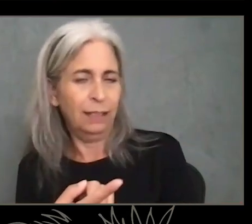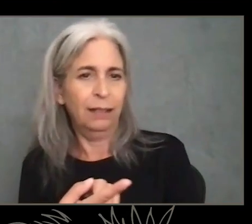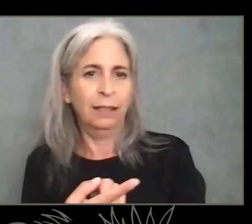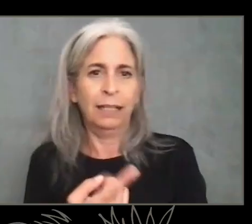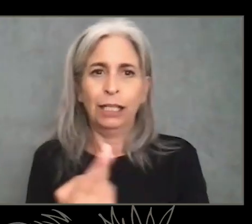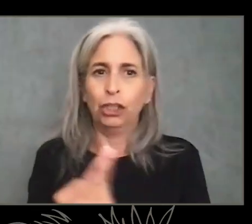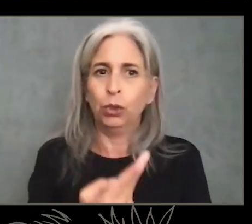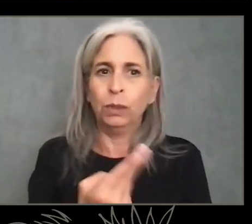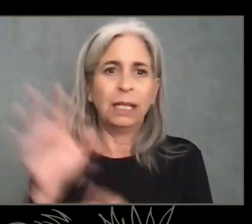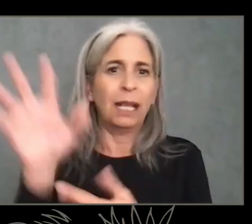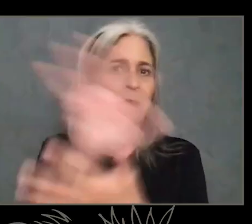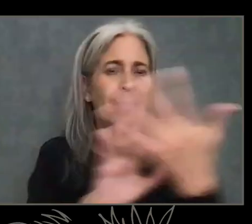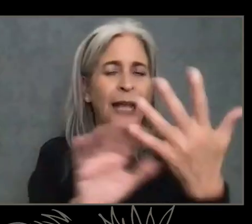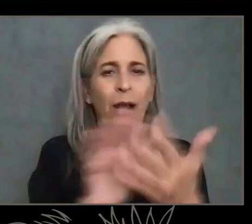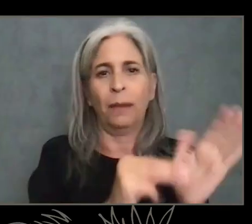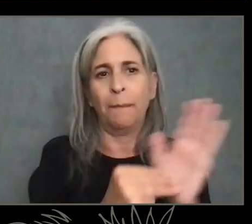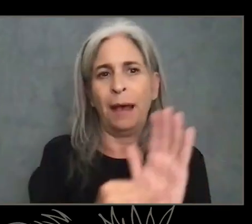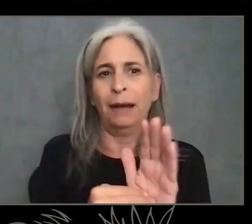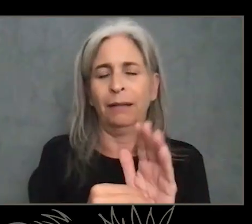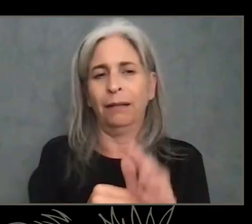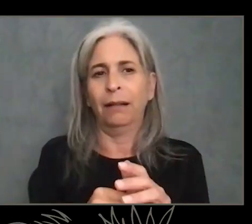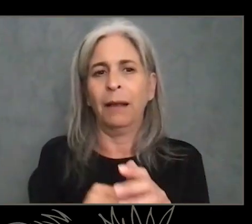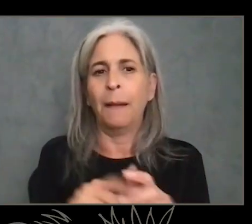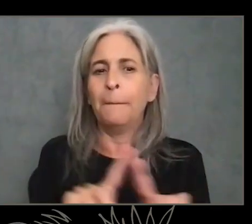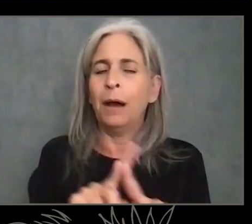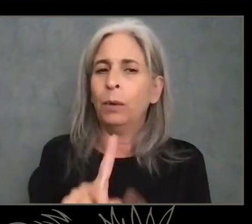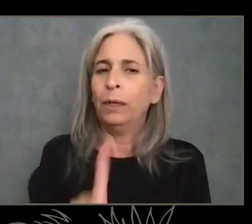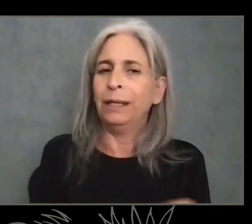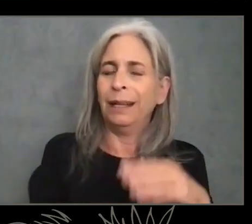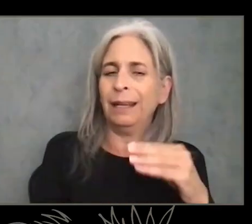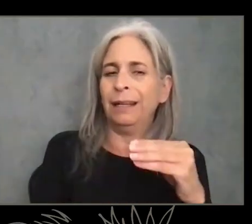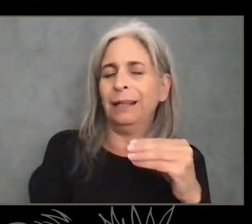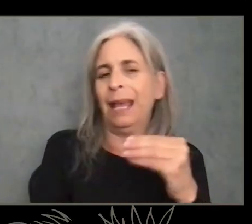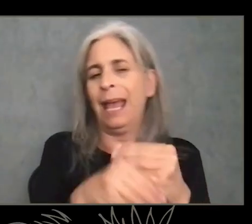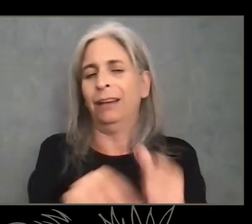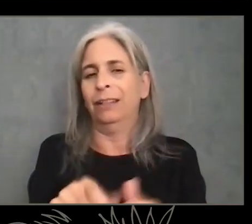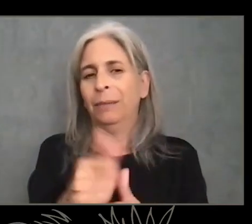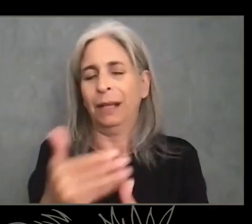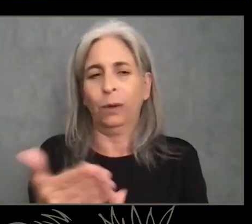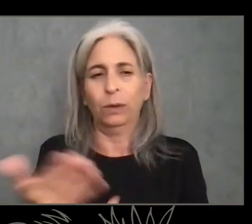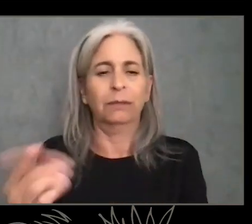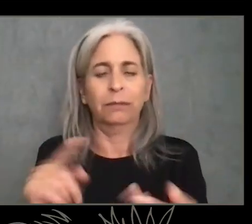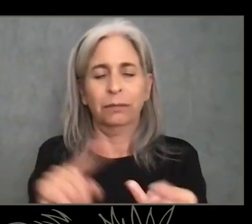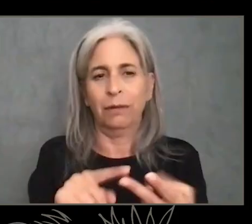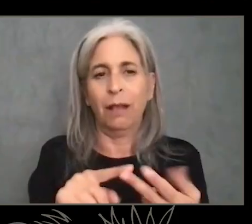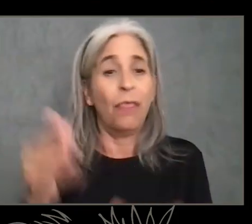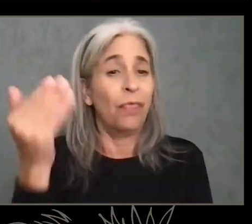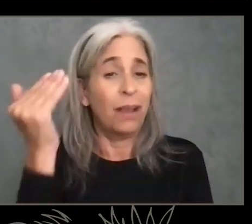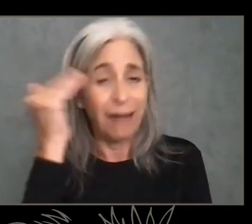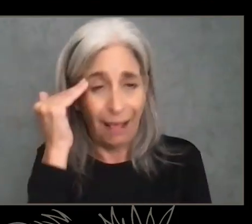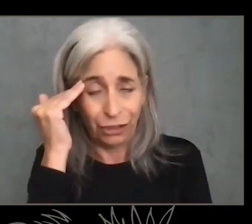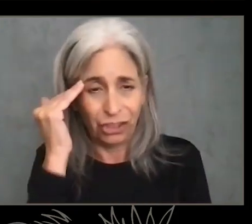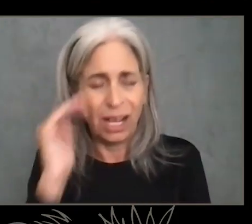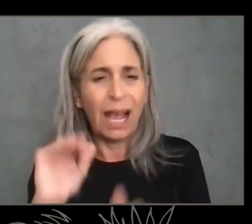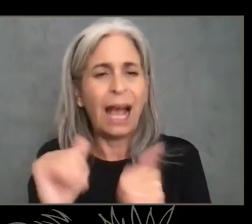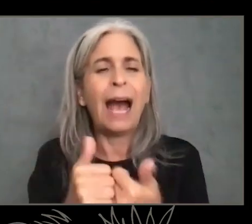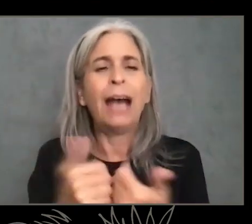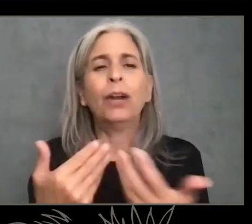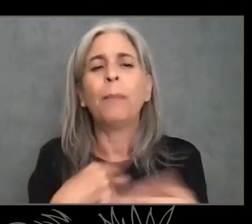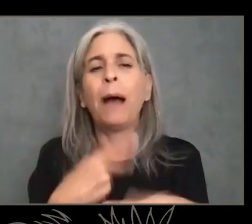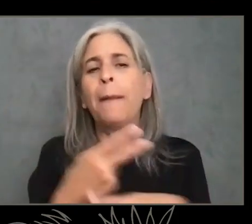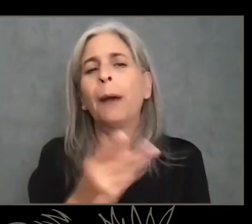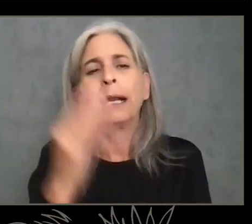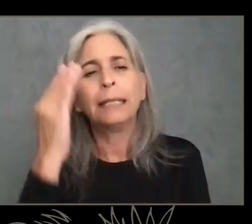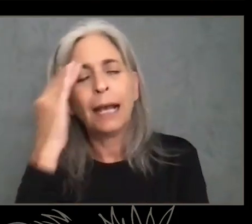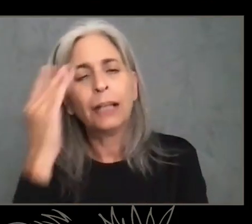the application. We need another thing that we need to fix, and that's the knowledge. How do I provide my product knowledge,